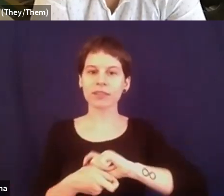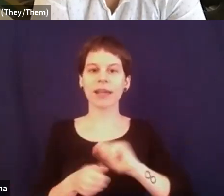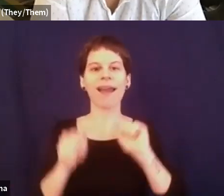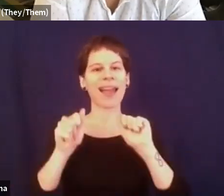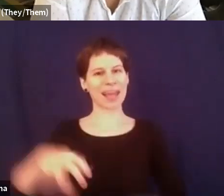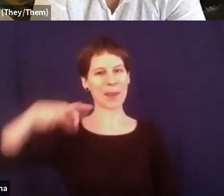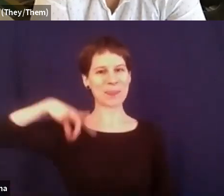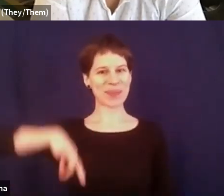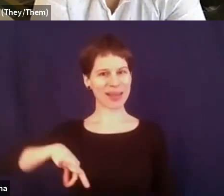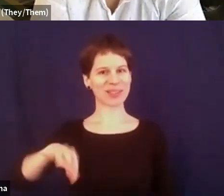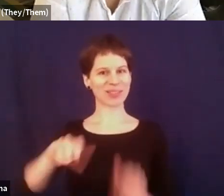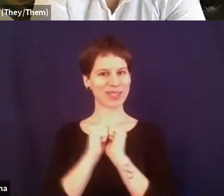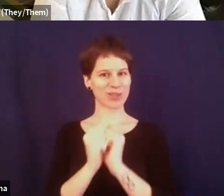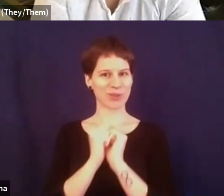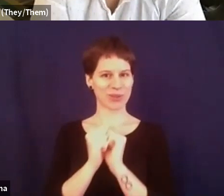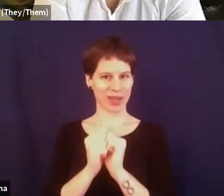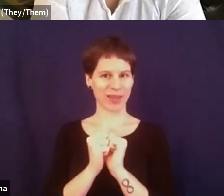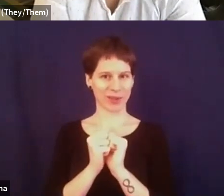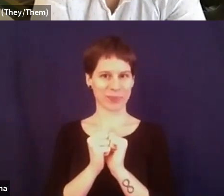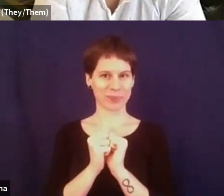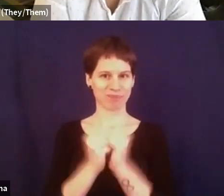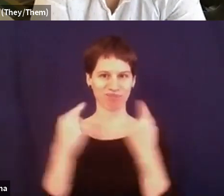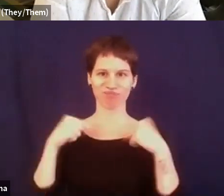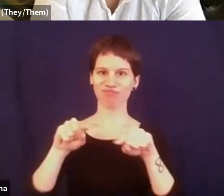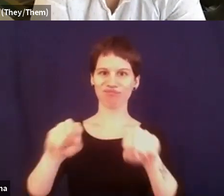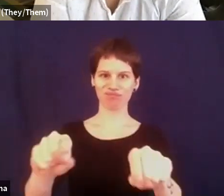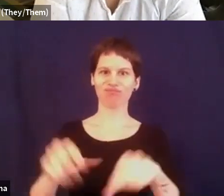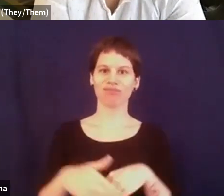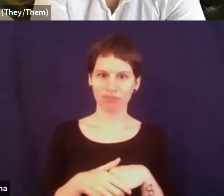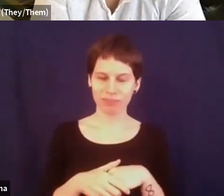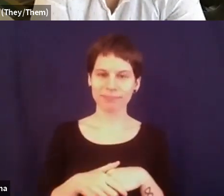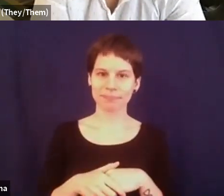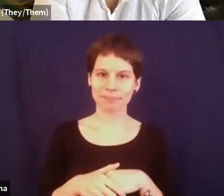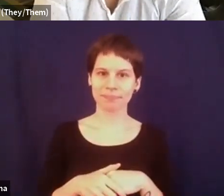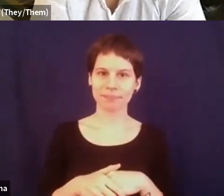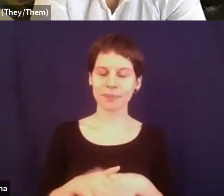benefit together, all boats rise. And so that means for